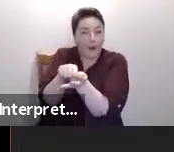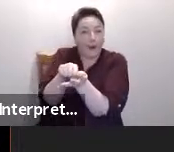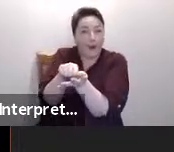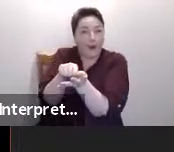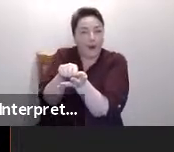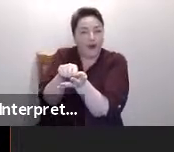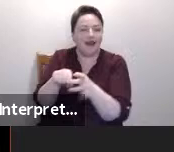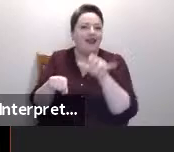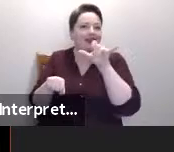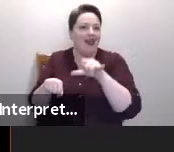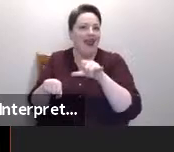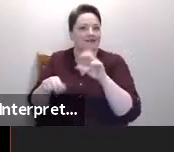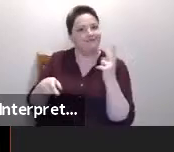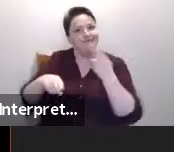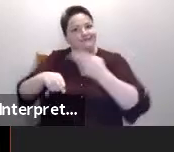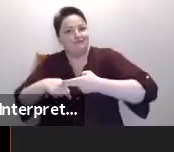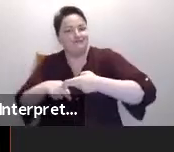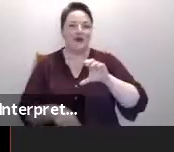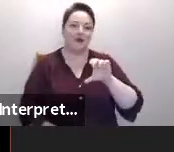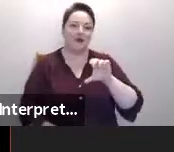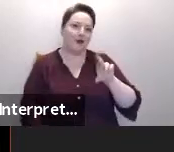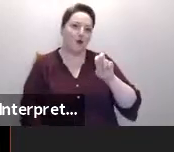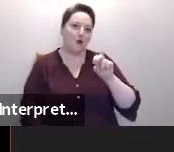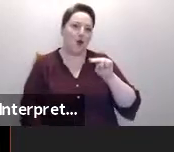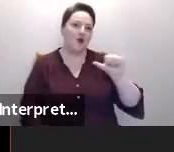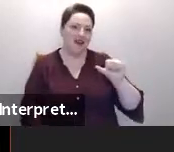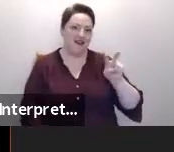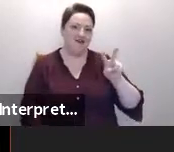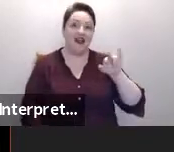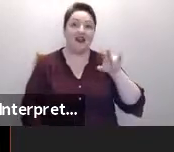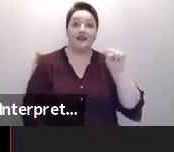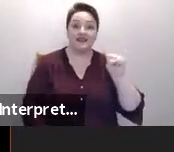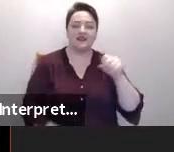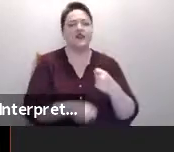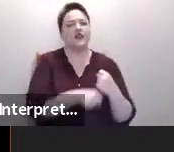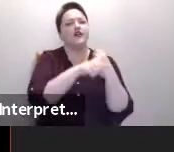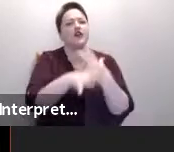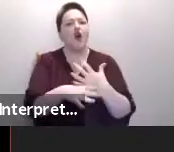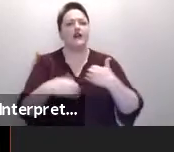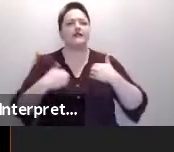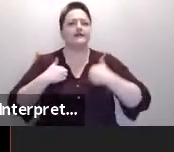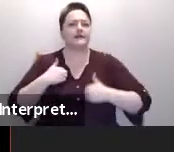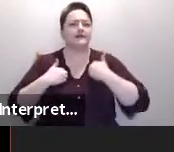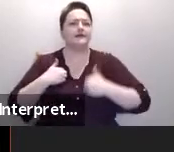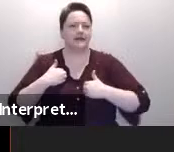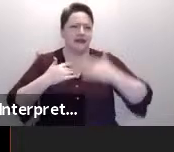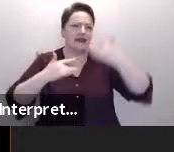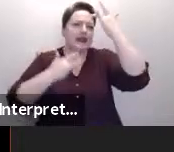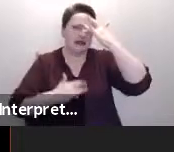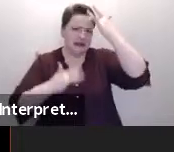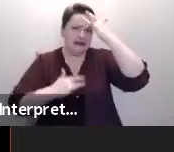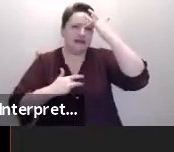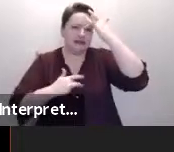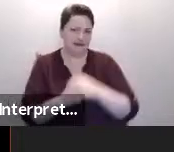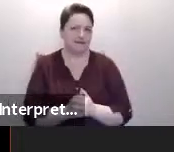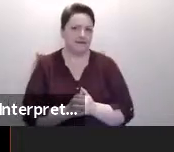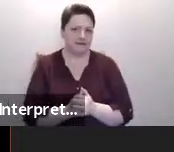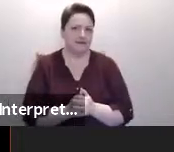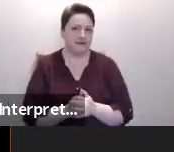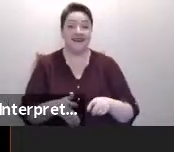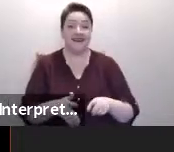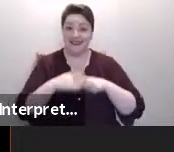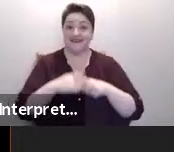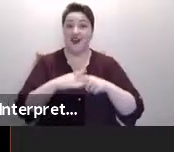the name coronavirus. And it causes a respiratory illness, a disease that started, the